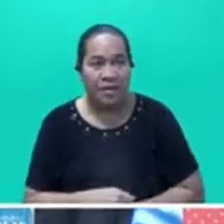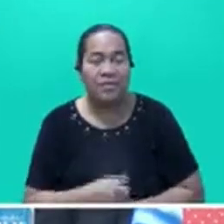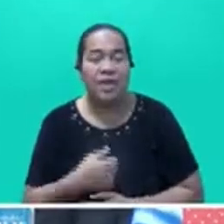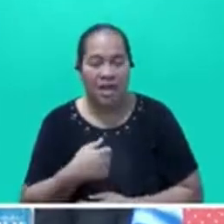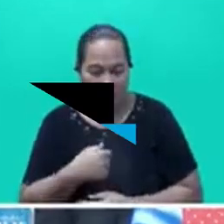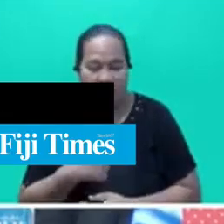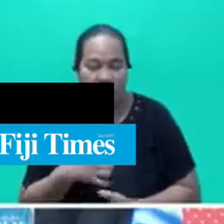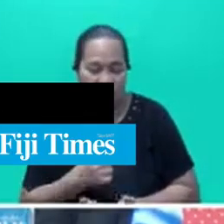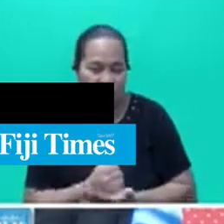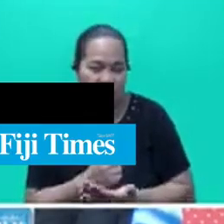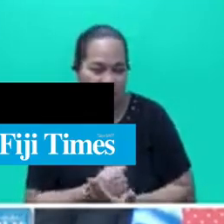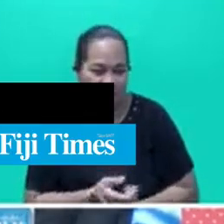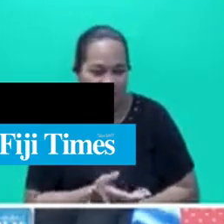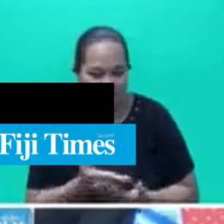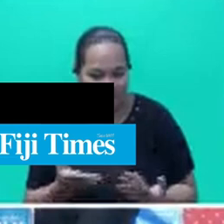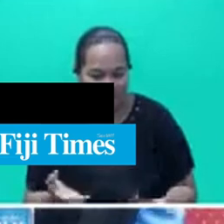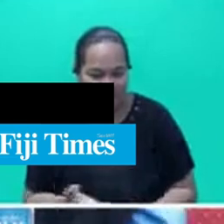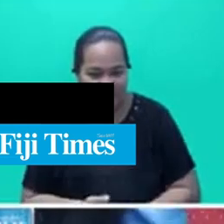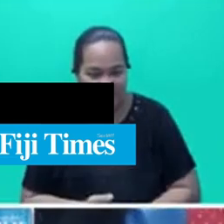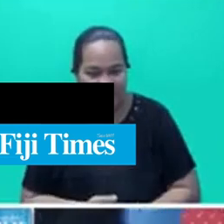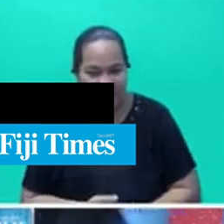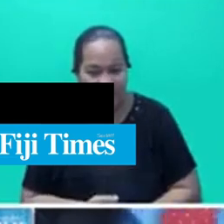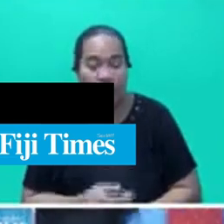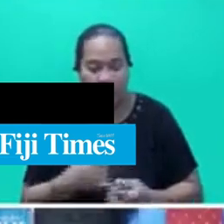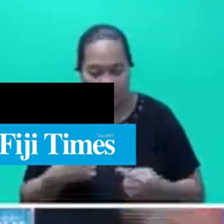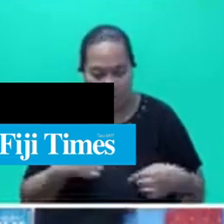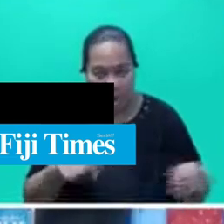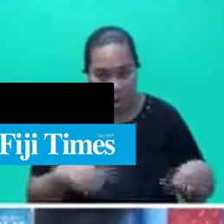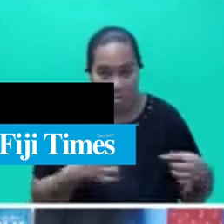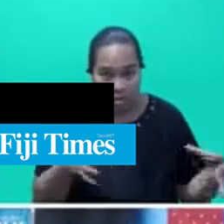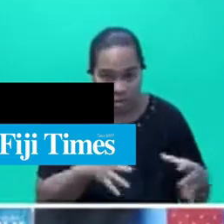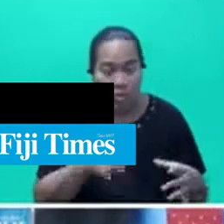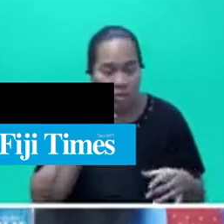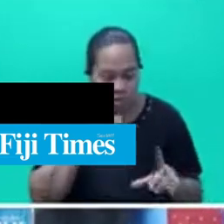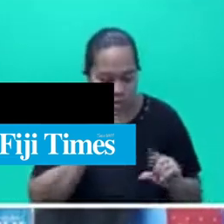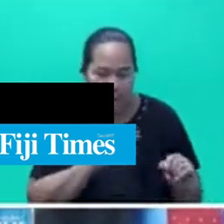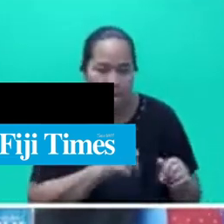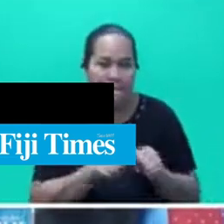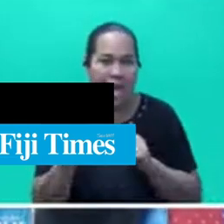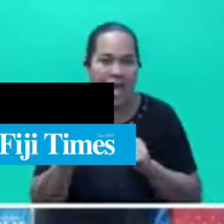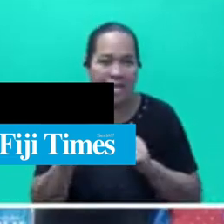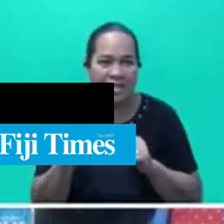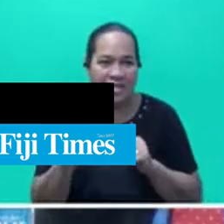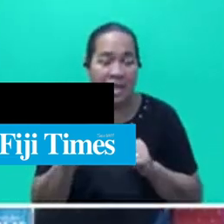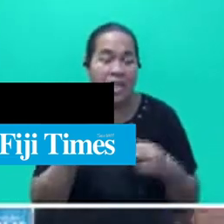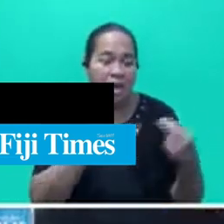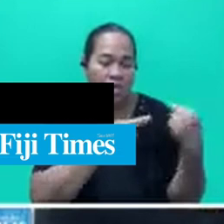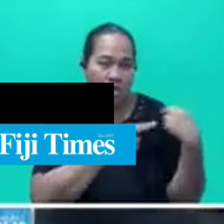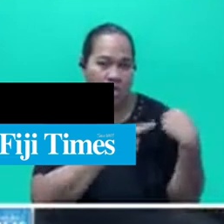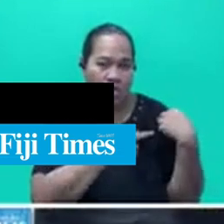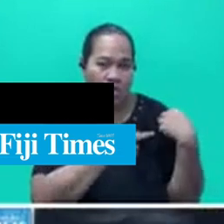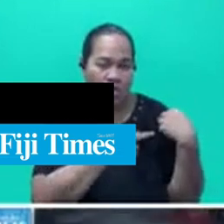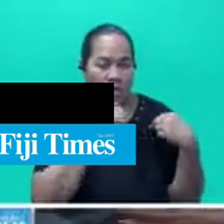assure honorable members that we in the opposition will do our best in the role that we play,